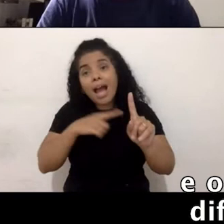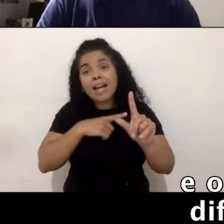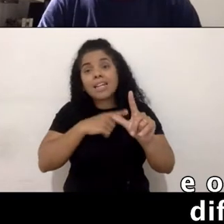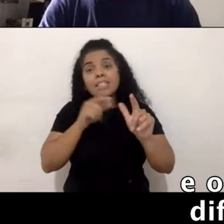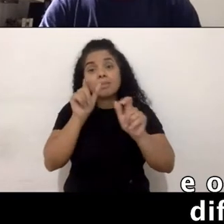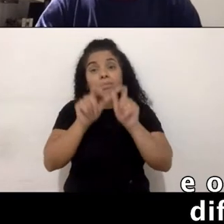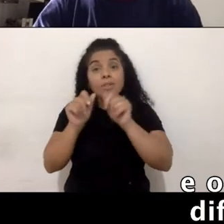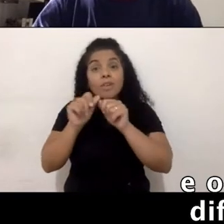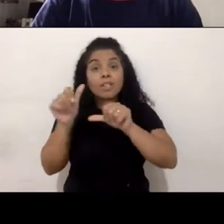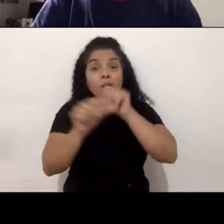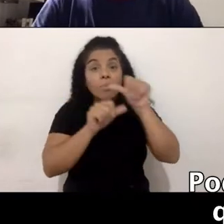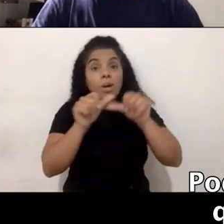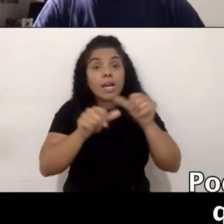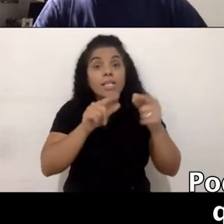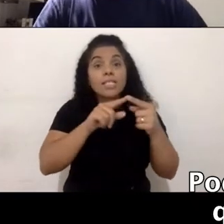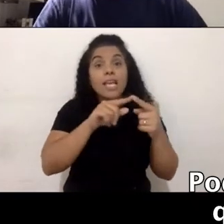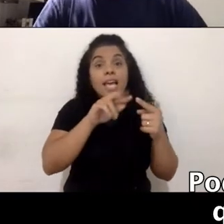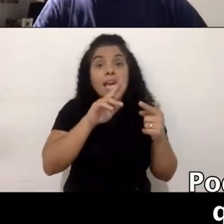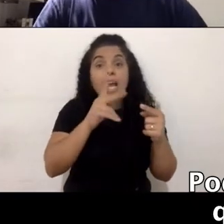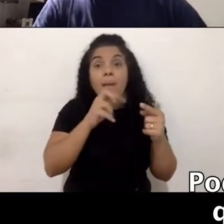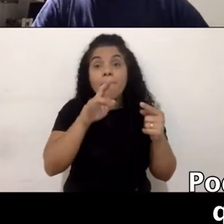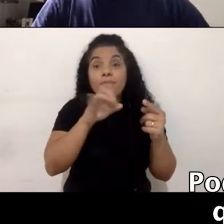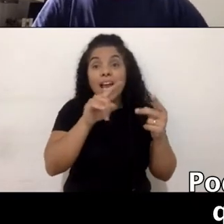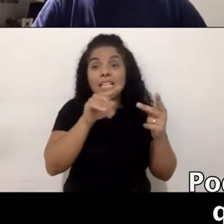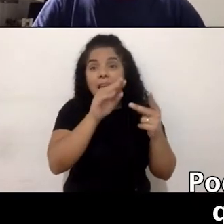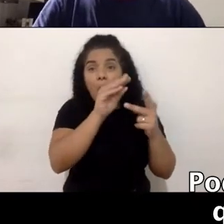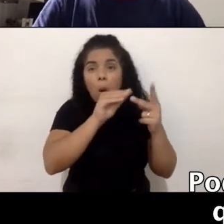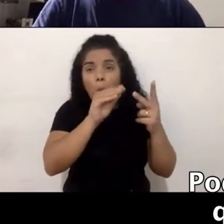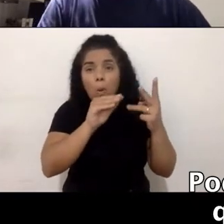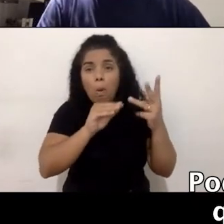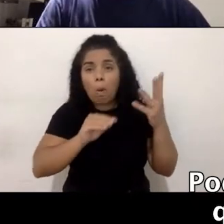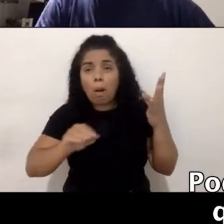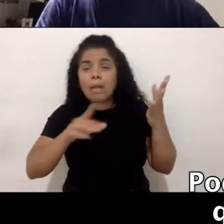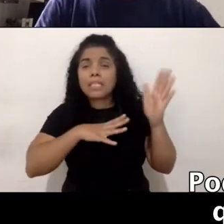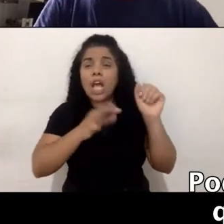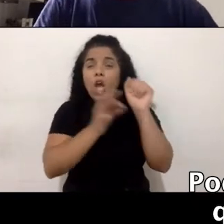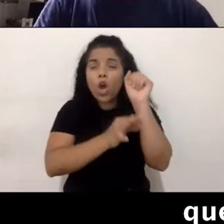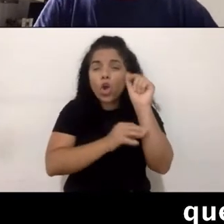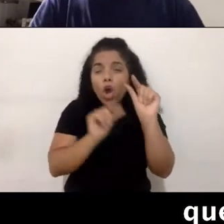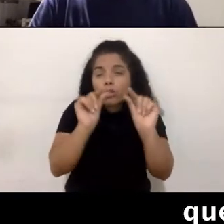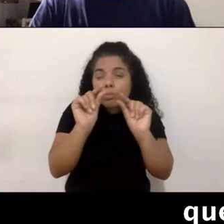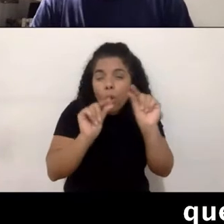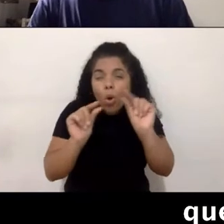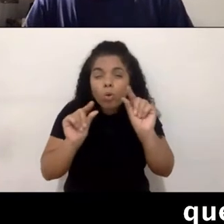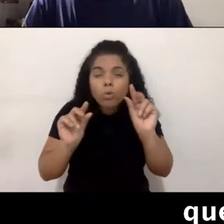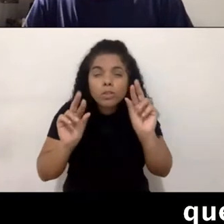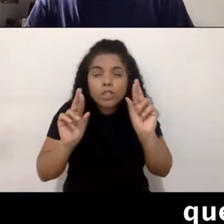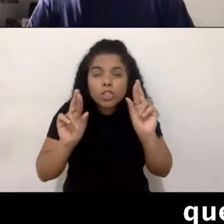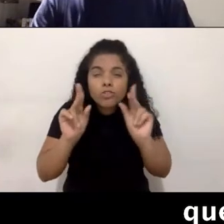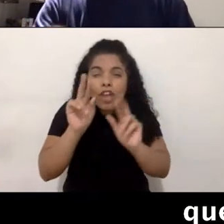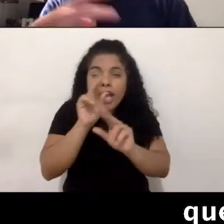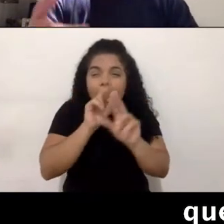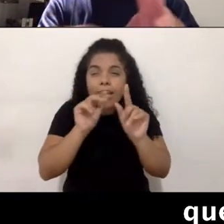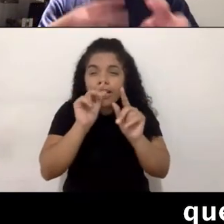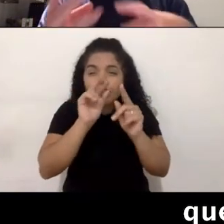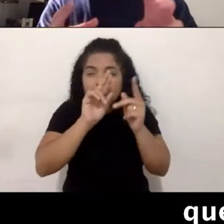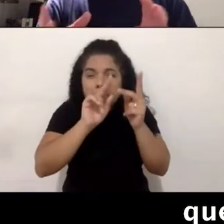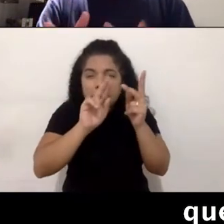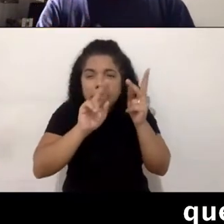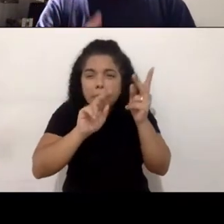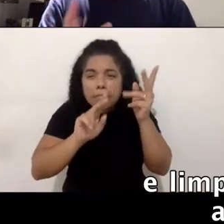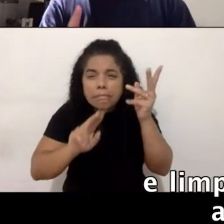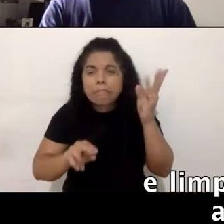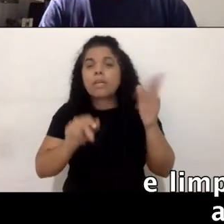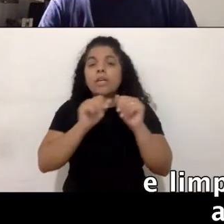the branches will be slightly different. So they might merge changes from, again, they do a merge from staging to production, but then you have to go and make changes to it